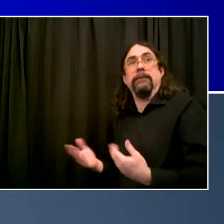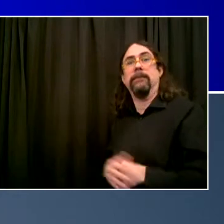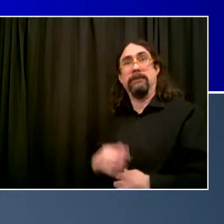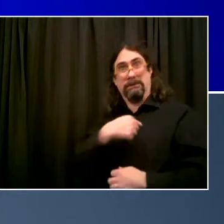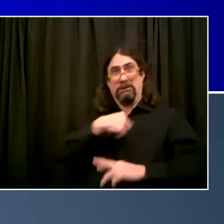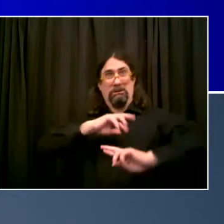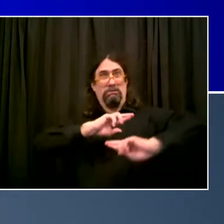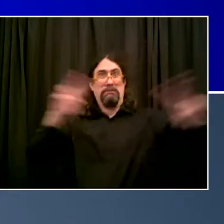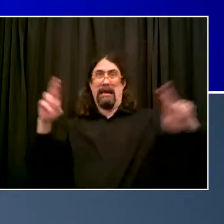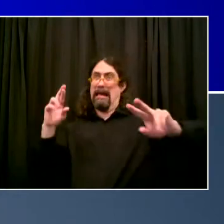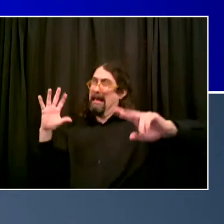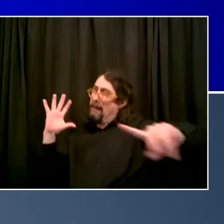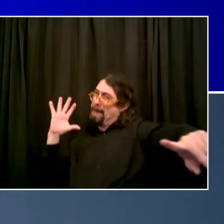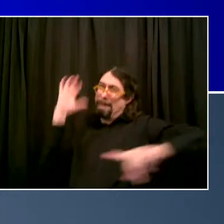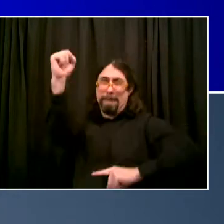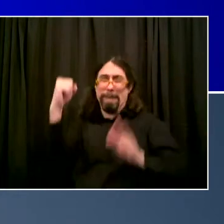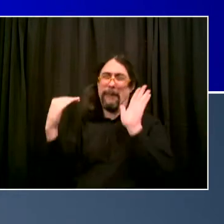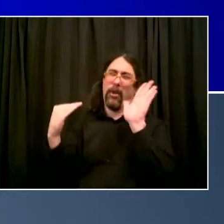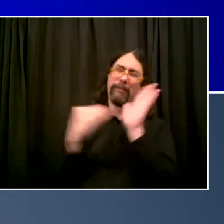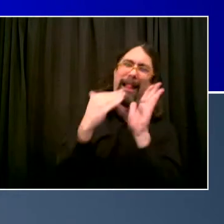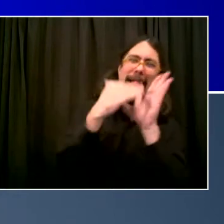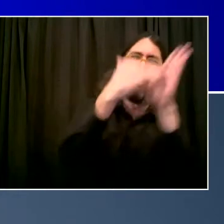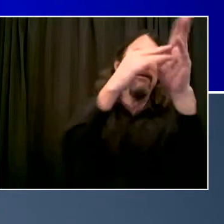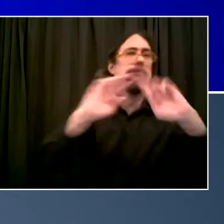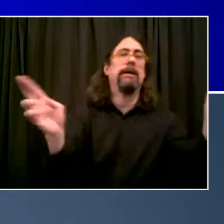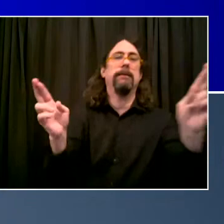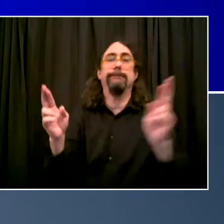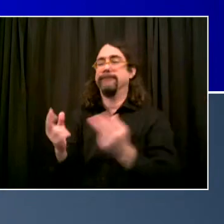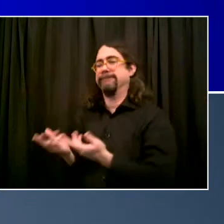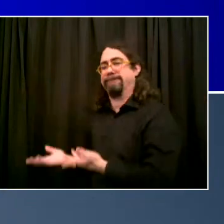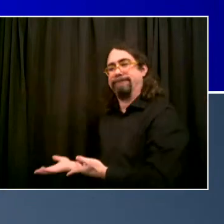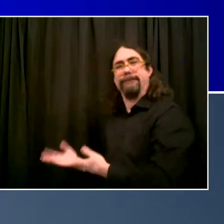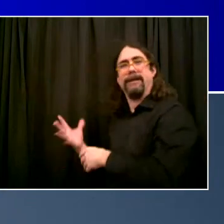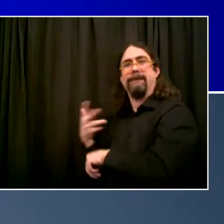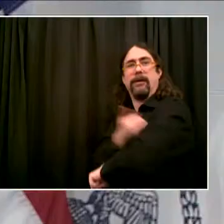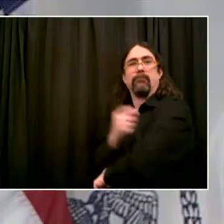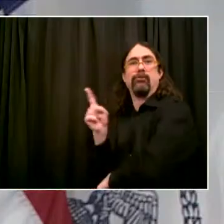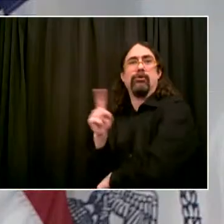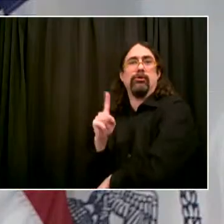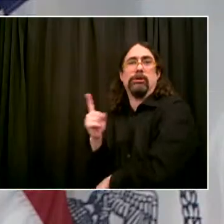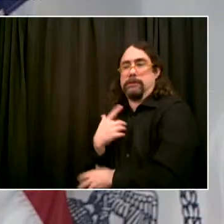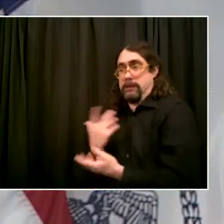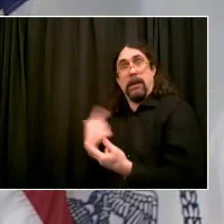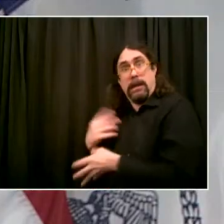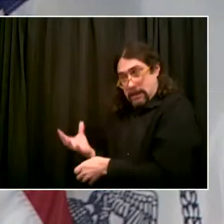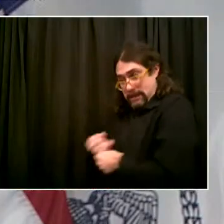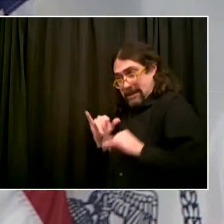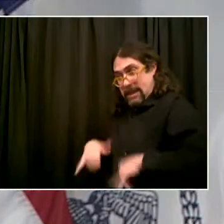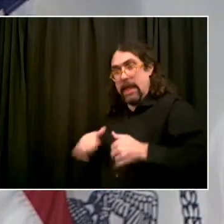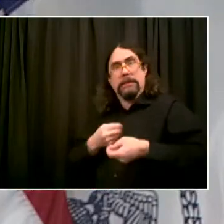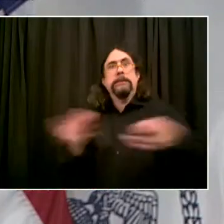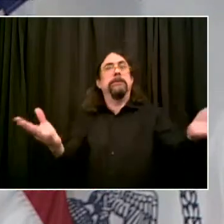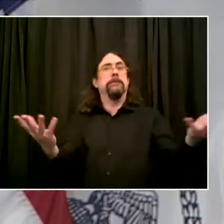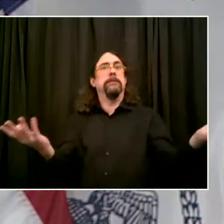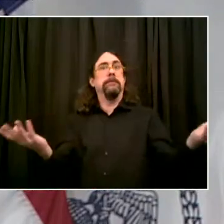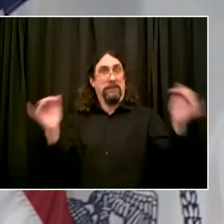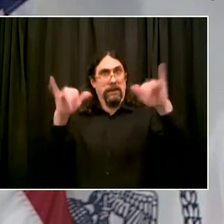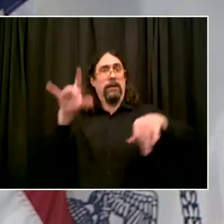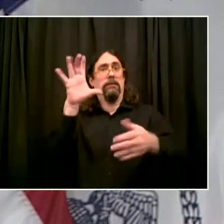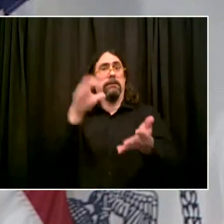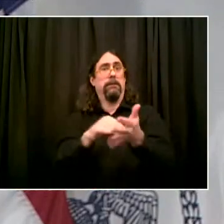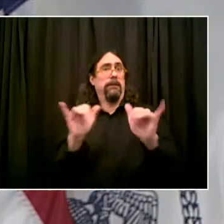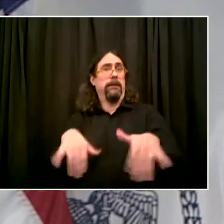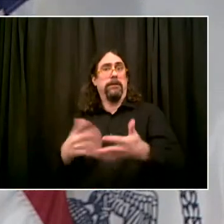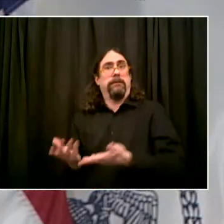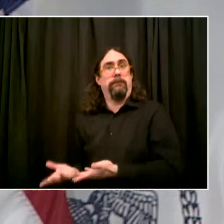the effort is equitable. So what we have focused on throughout is making sure we're reaching folks who live